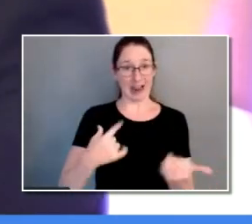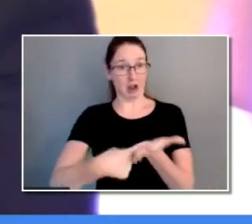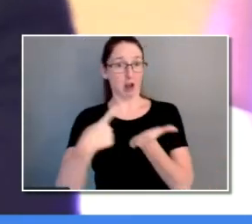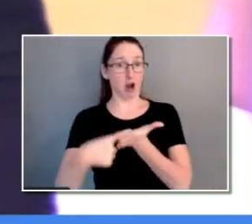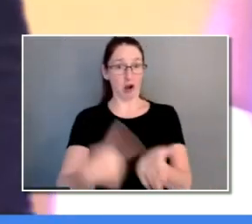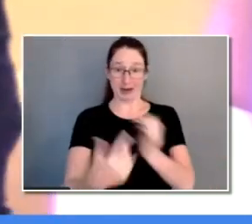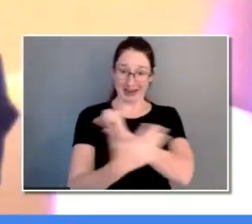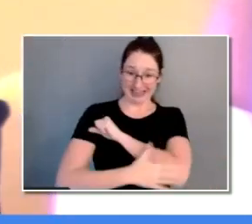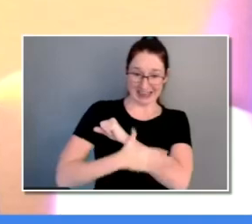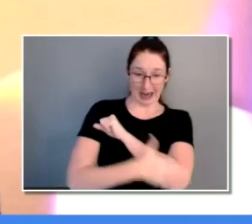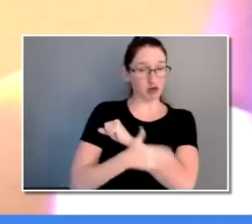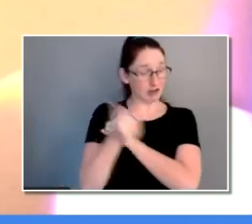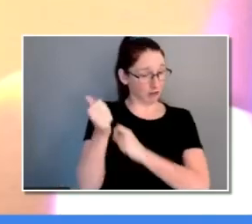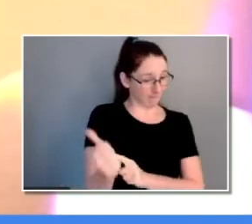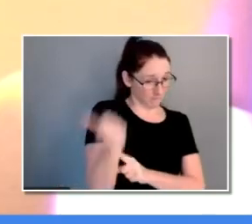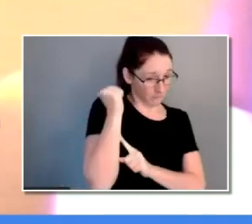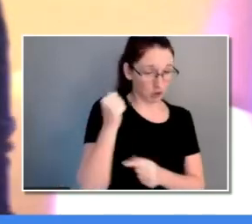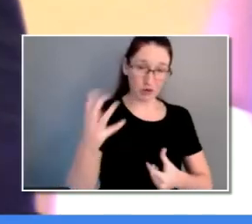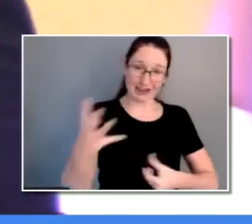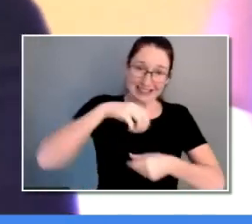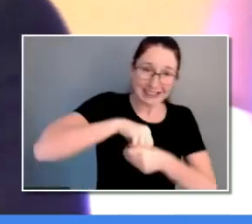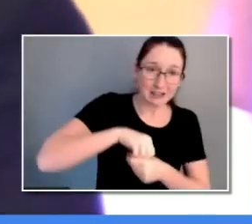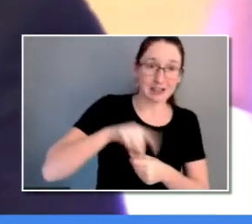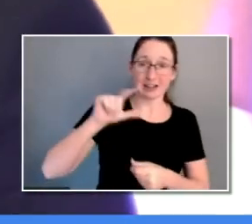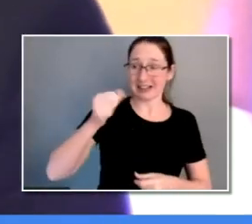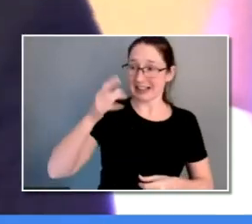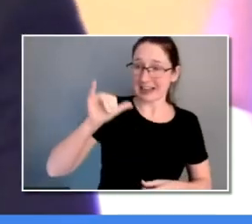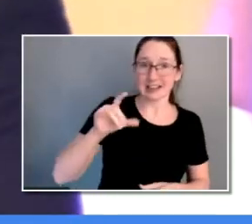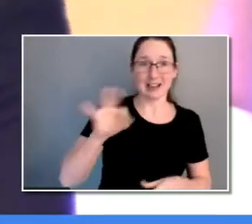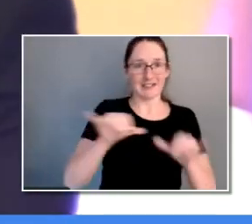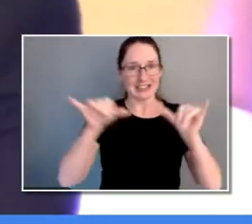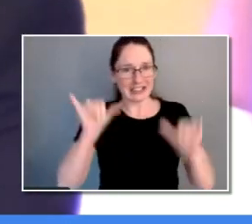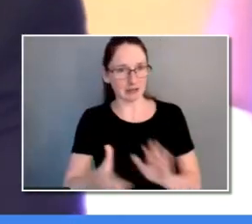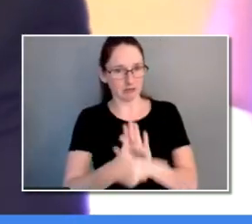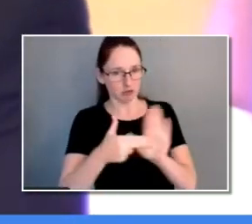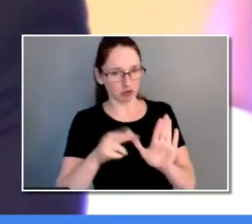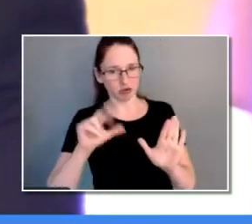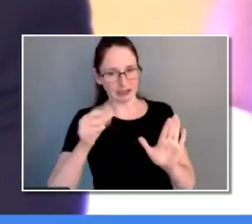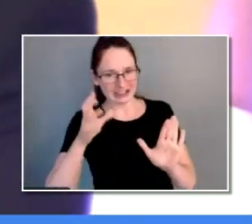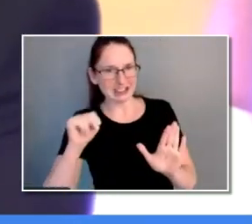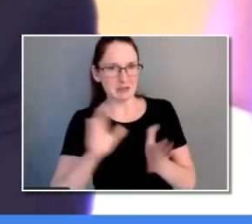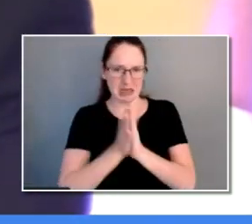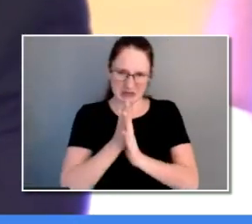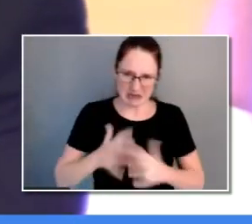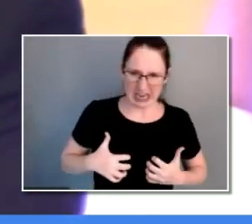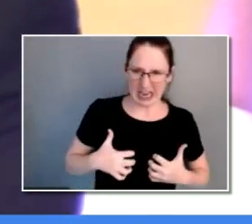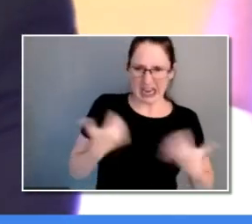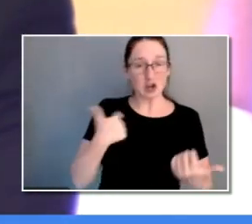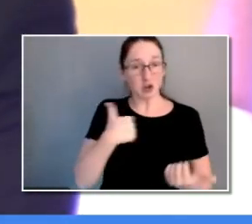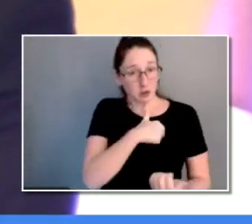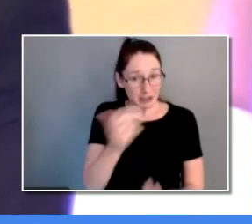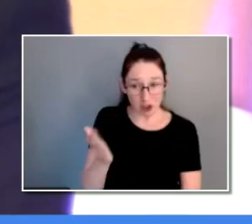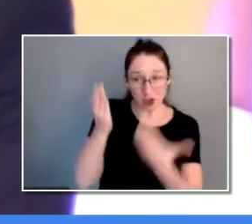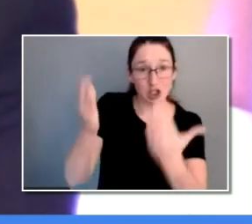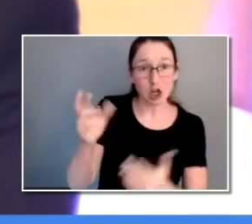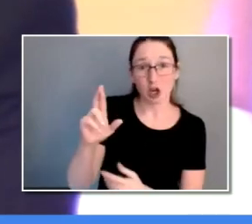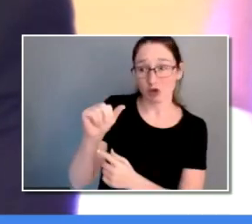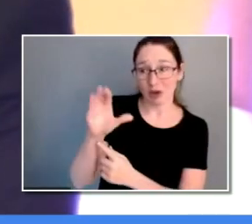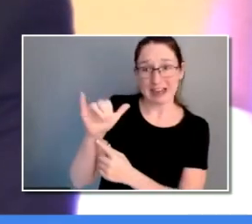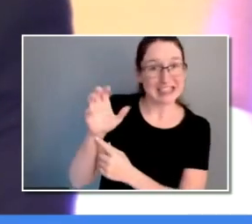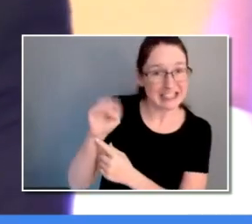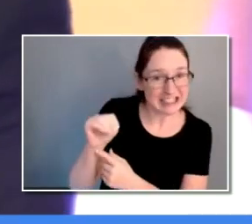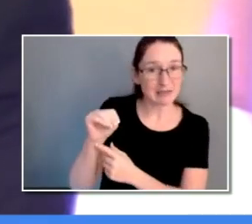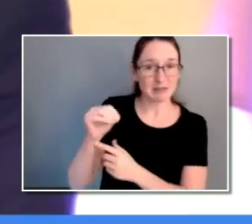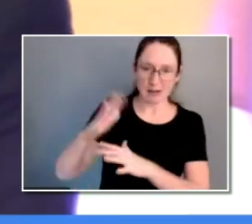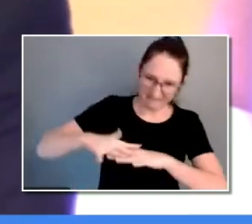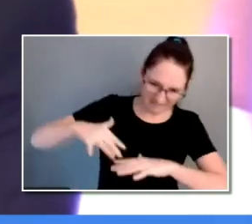that refuses to engage the legacy of systemic racism and gets angry when we suggest that racism has been